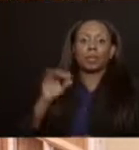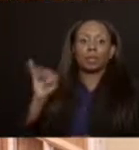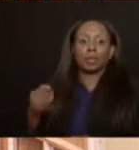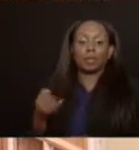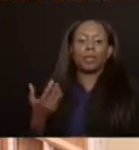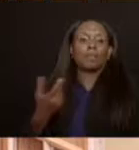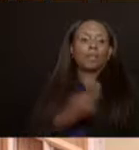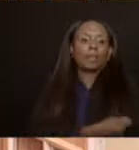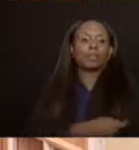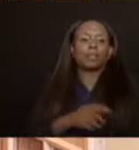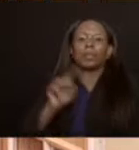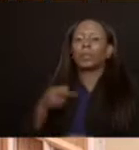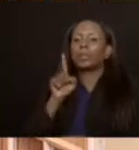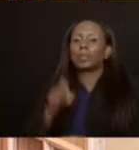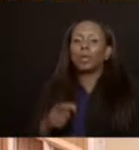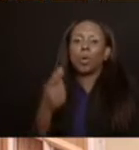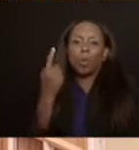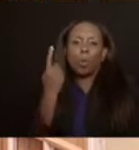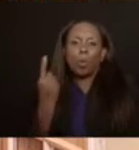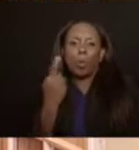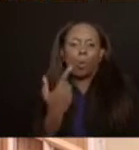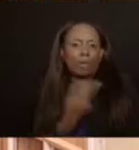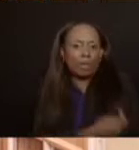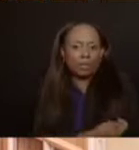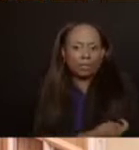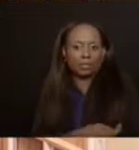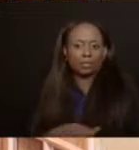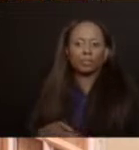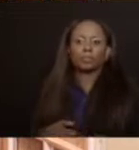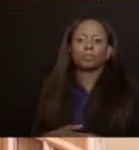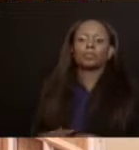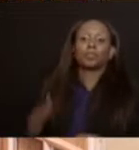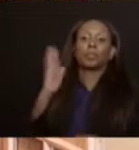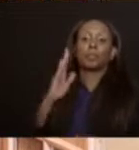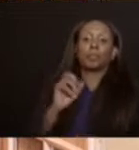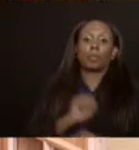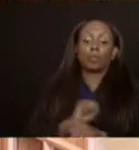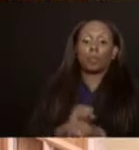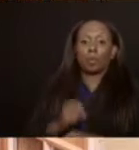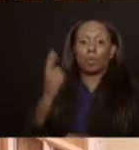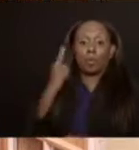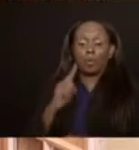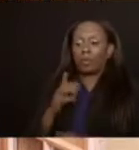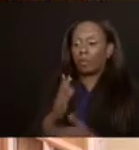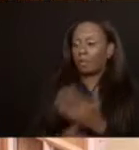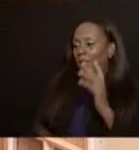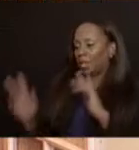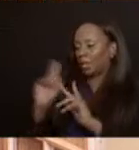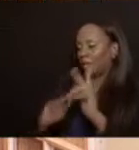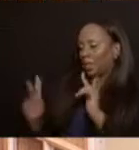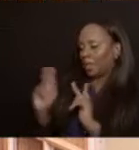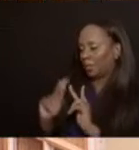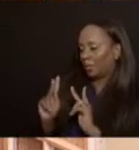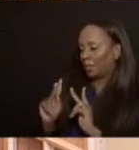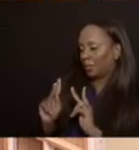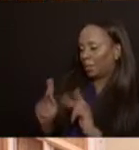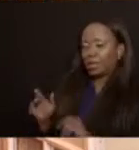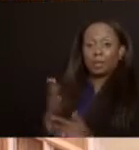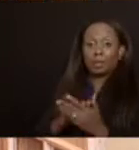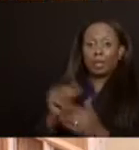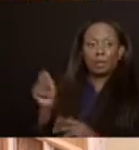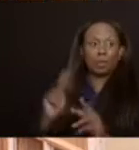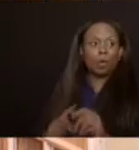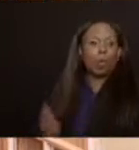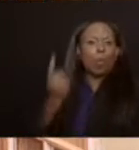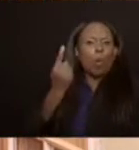are single-dose vaccines. So we believe that this will work well, particularly for some of the shut-ins, so that they can, with the one jab,